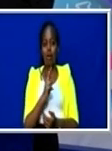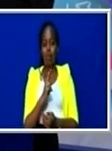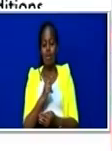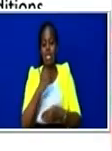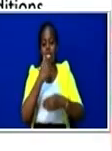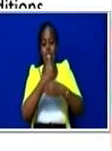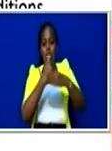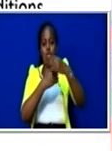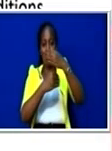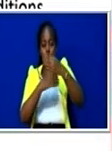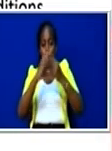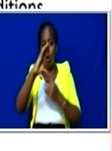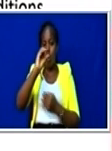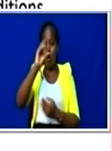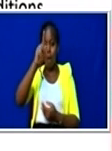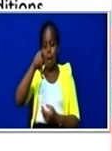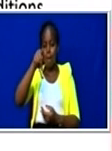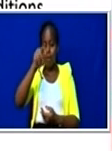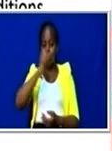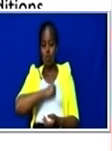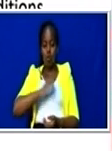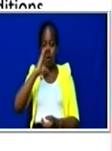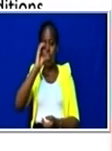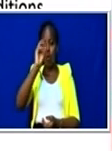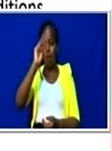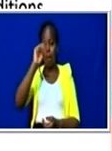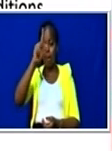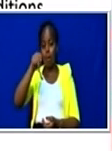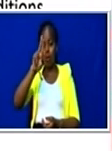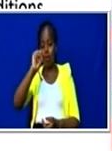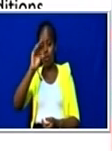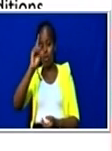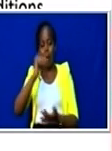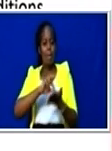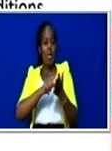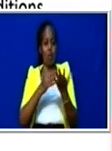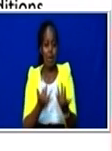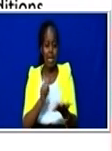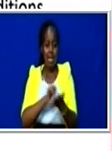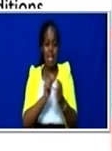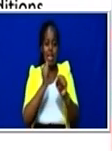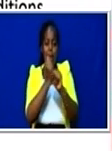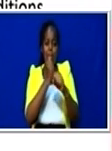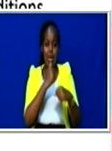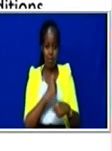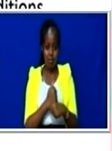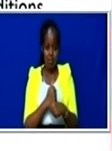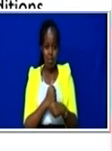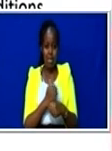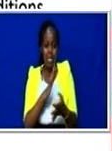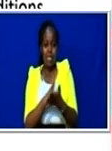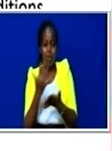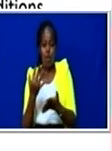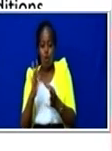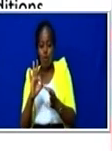structural compounds. They are structural compounds. That means they form components